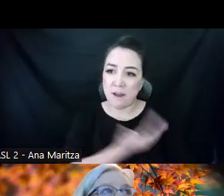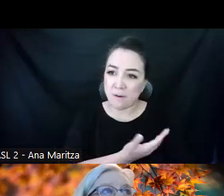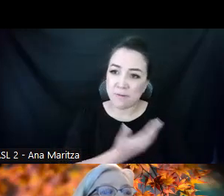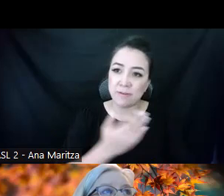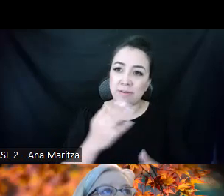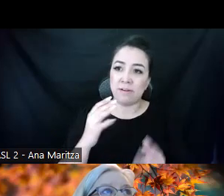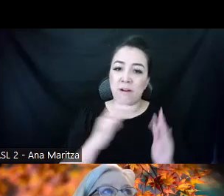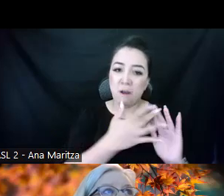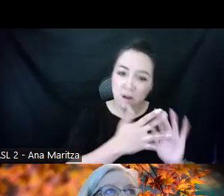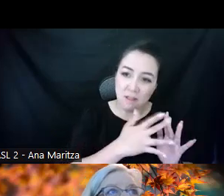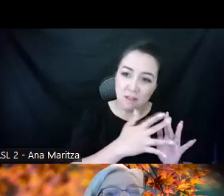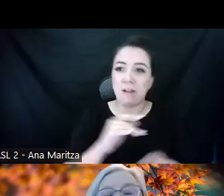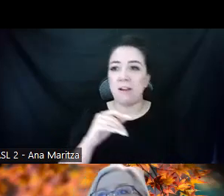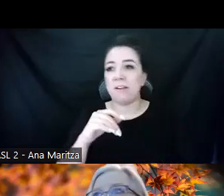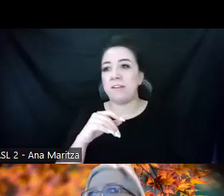online